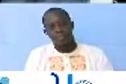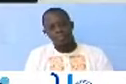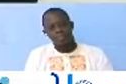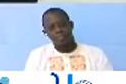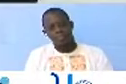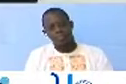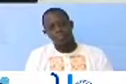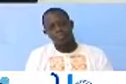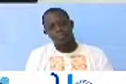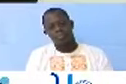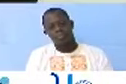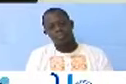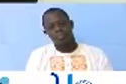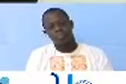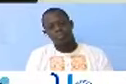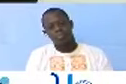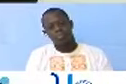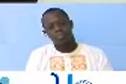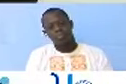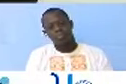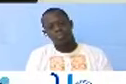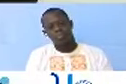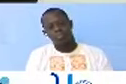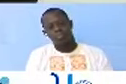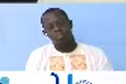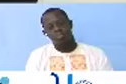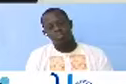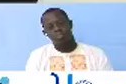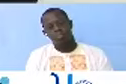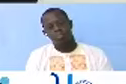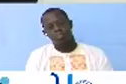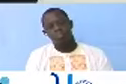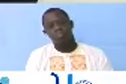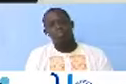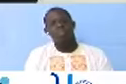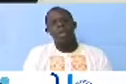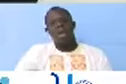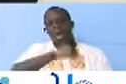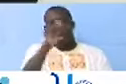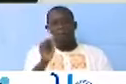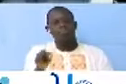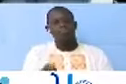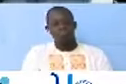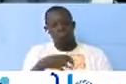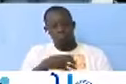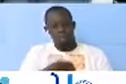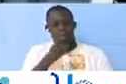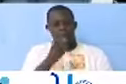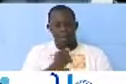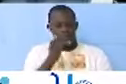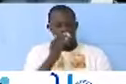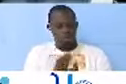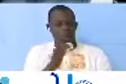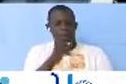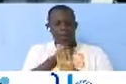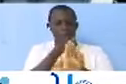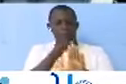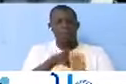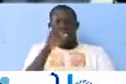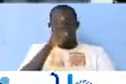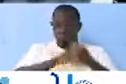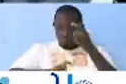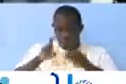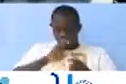ke jaralola aning kamurunyo kankul la menu keta. As well as to prevent the repeat